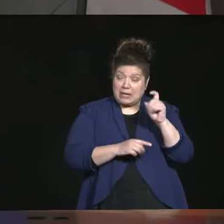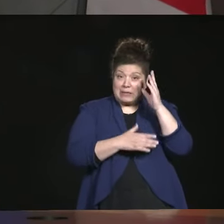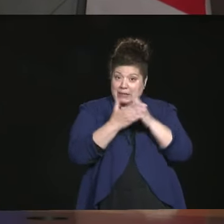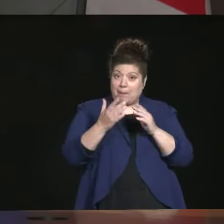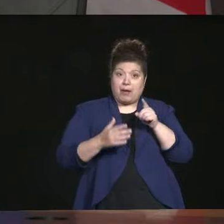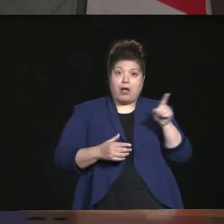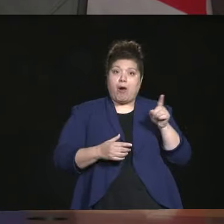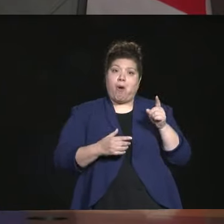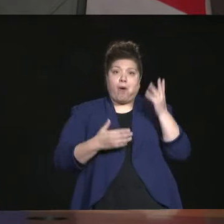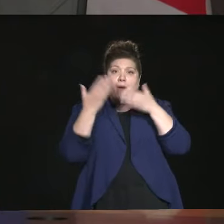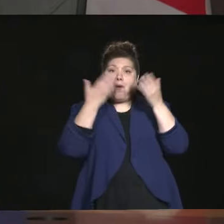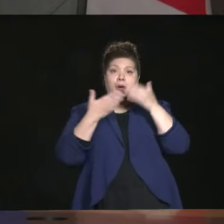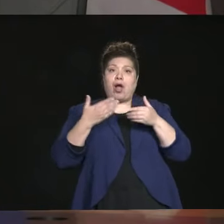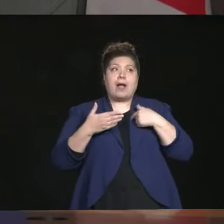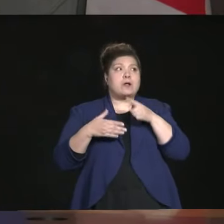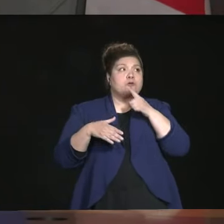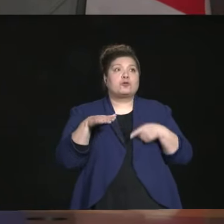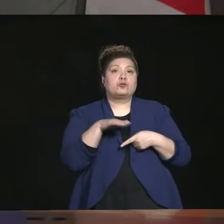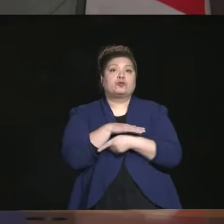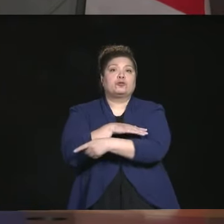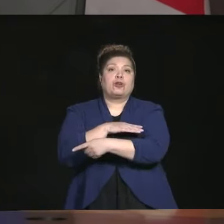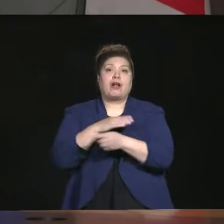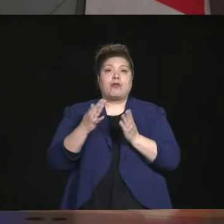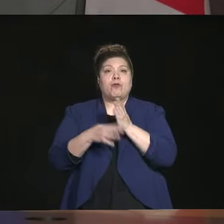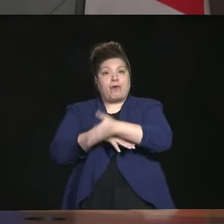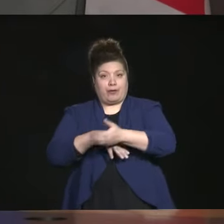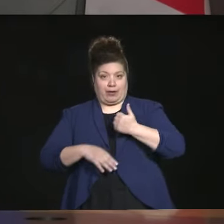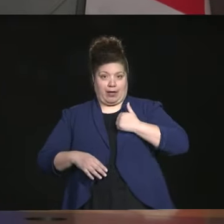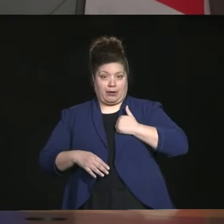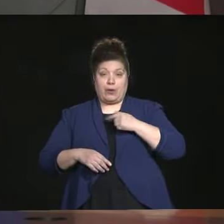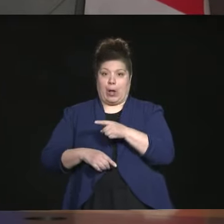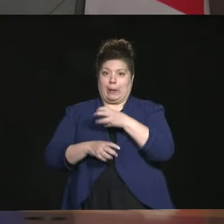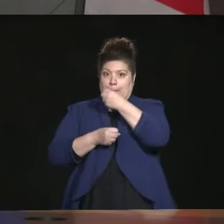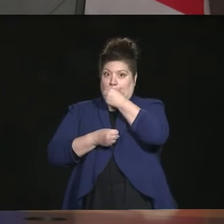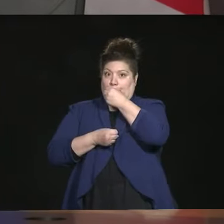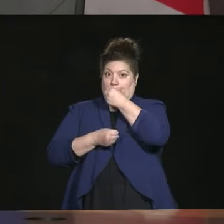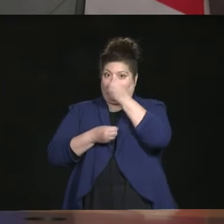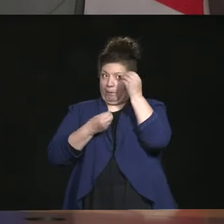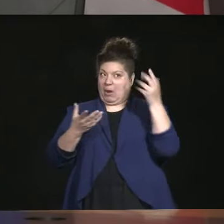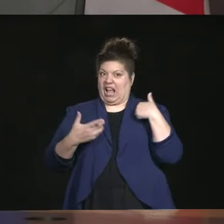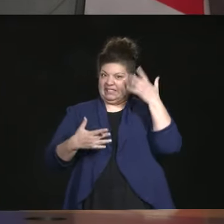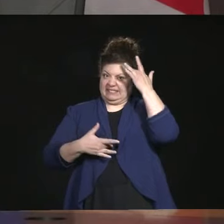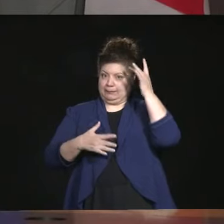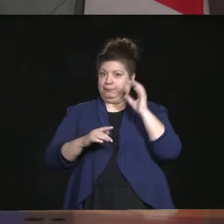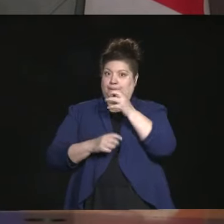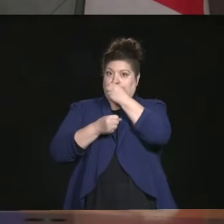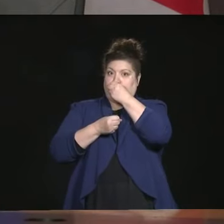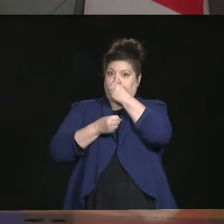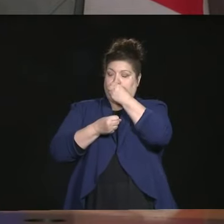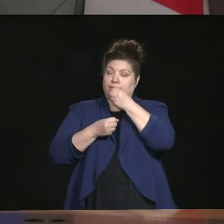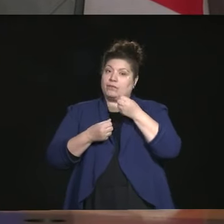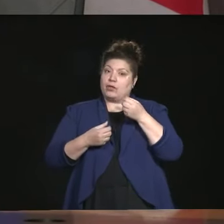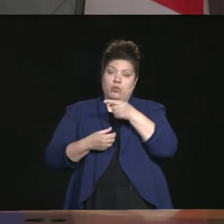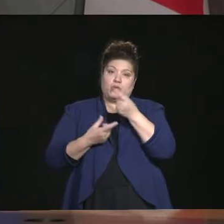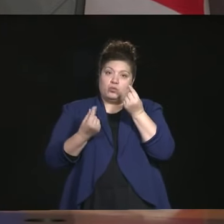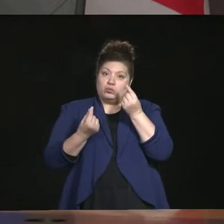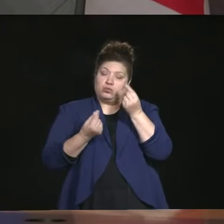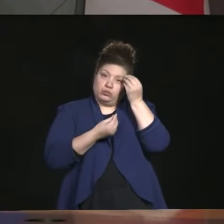reporting, and specifically, what did you advise the government about these crossings?